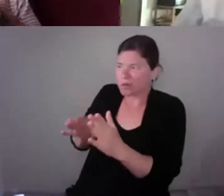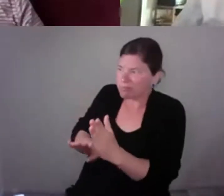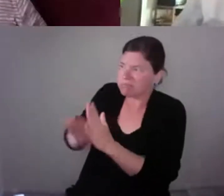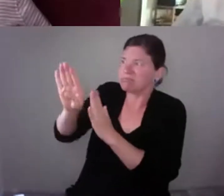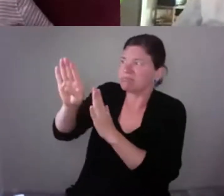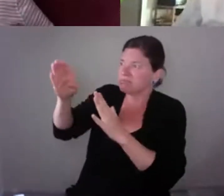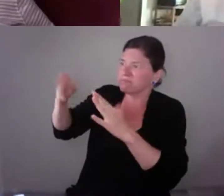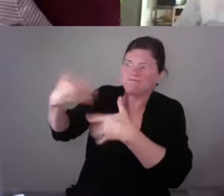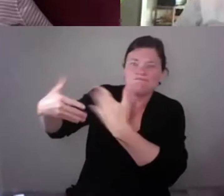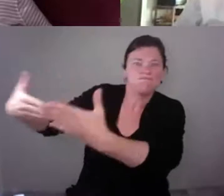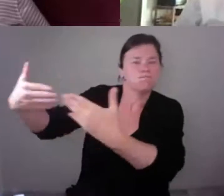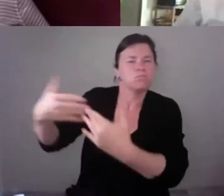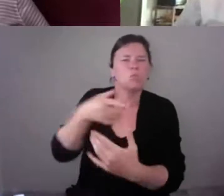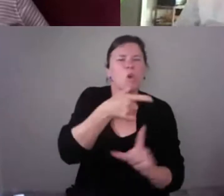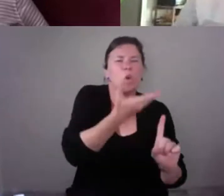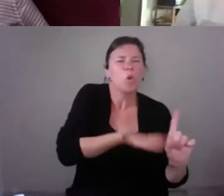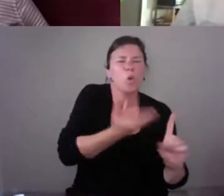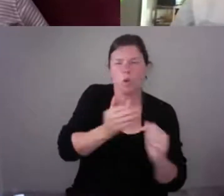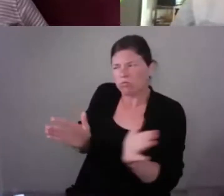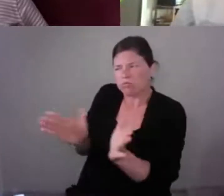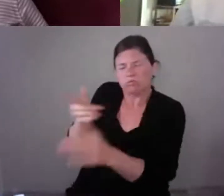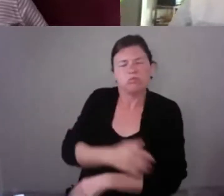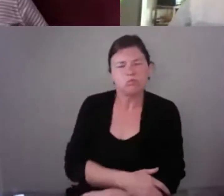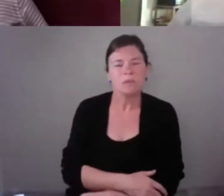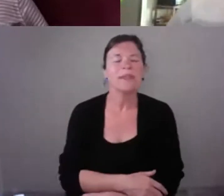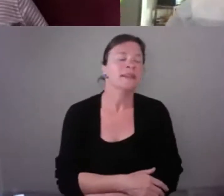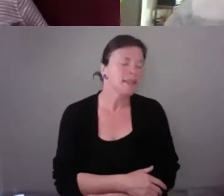to be what you want to be. Mhm. Yes.